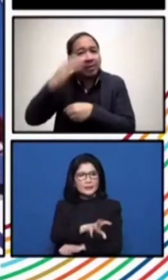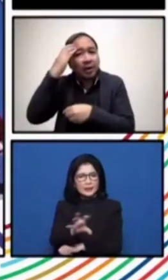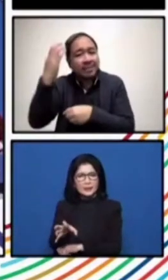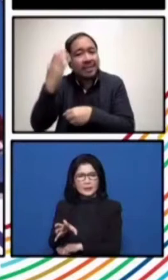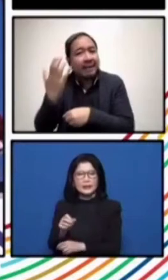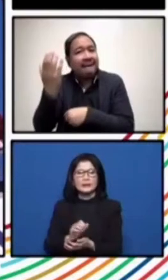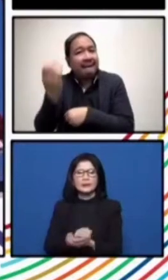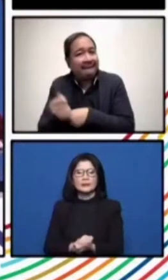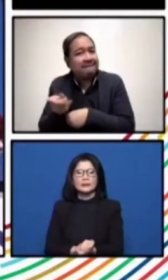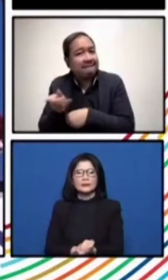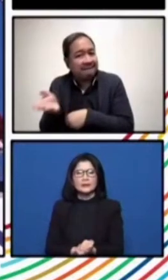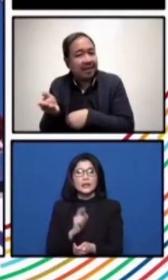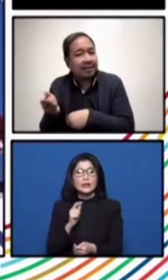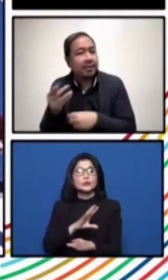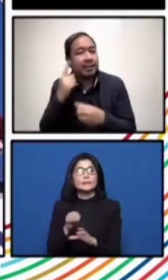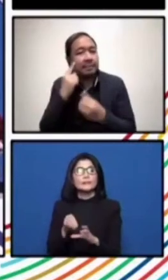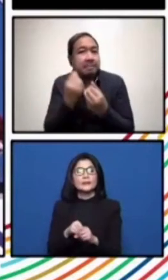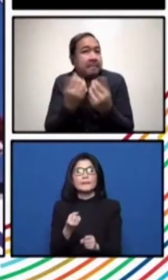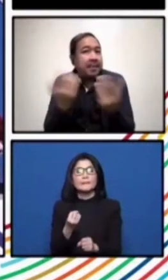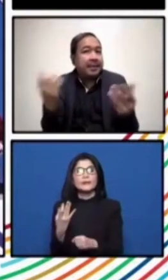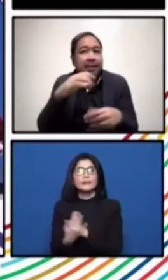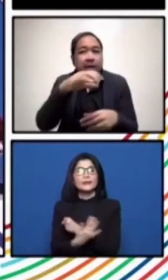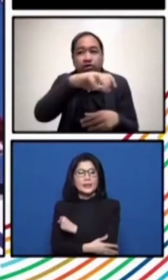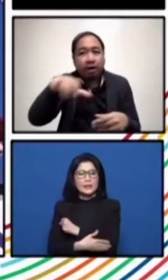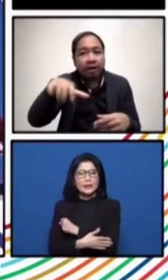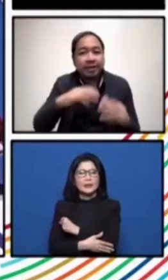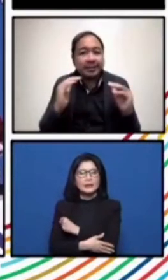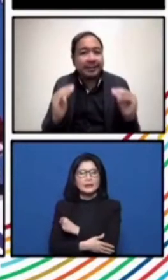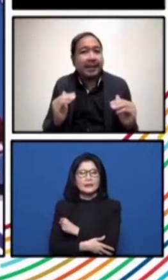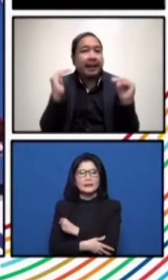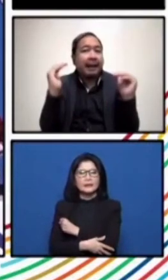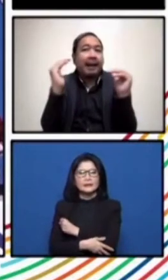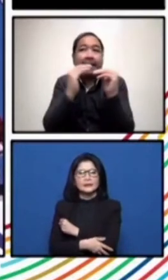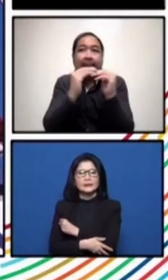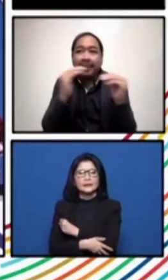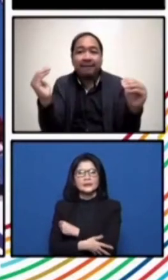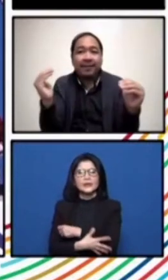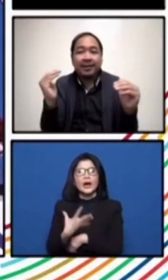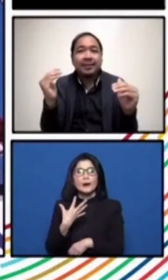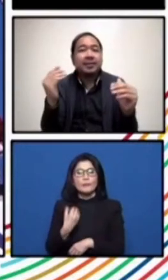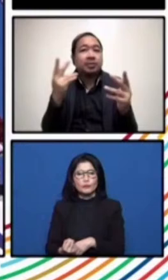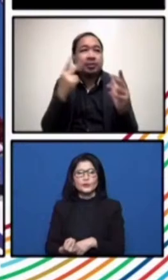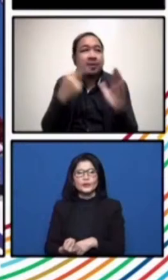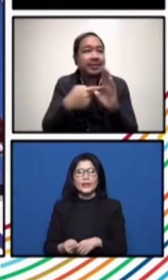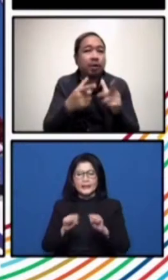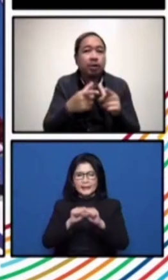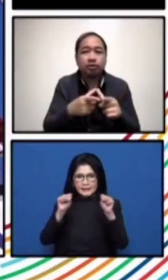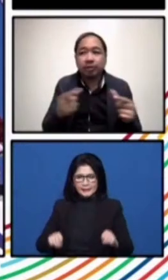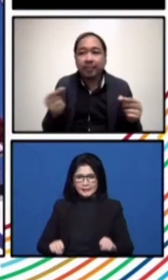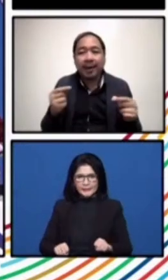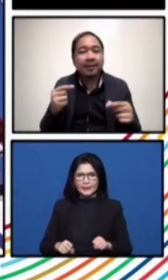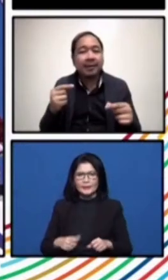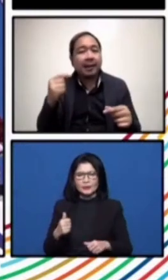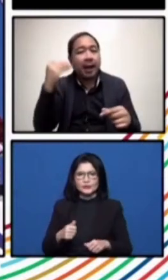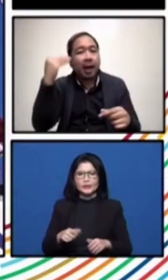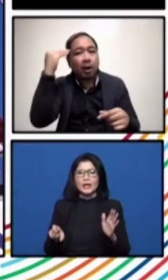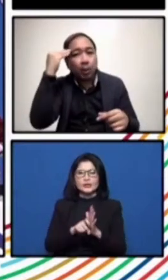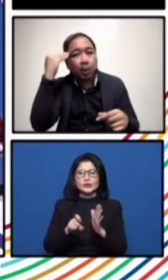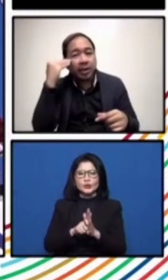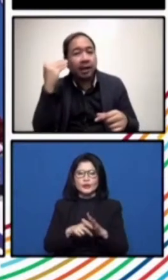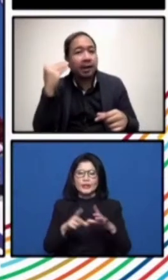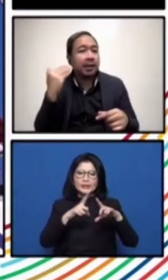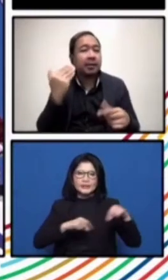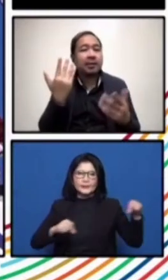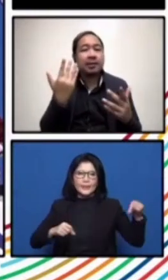several countries that have a very high level decentralizations like Japan South Korea Indonesia and the